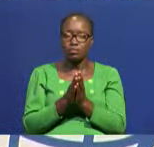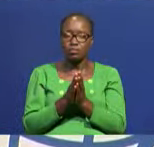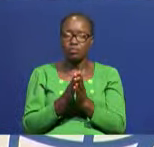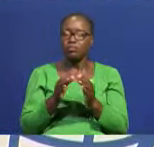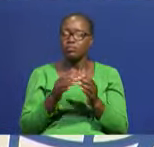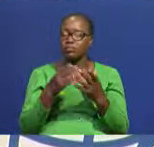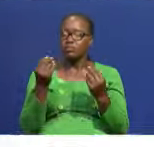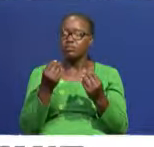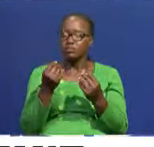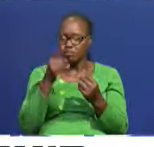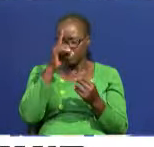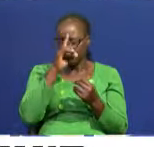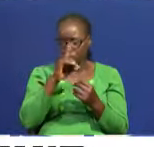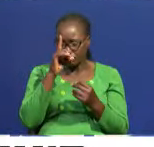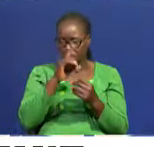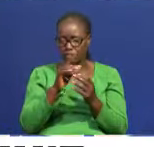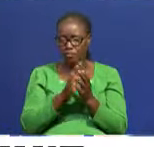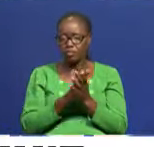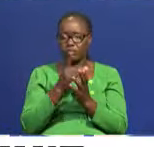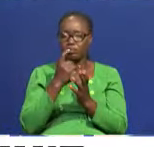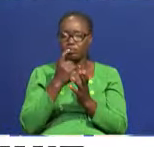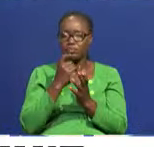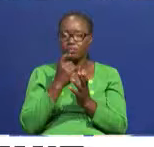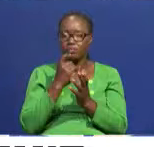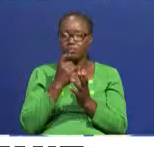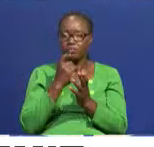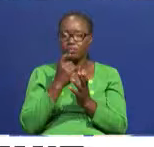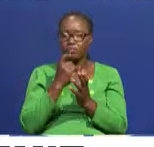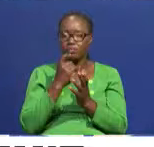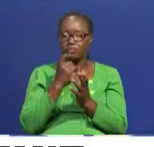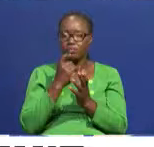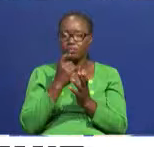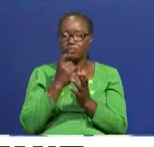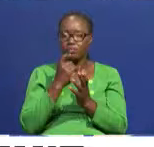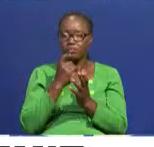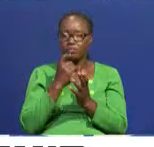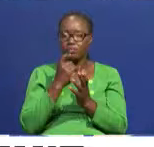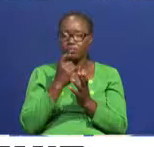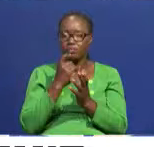conflicts with wide public.